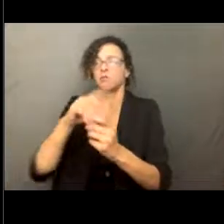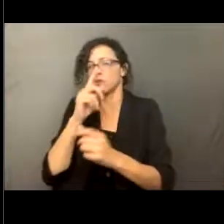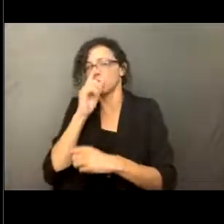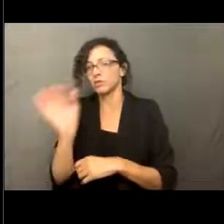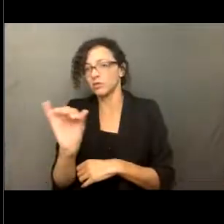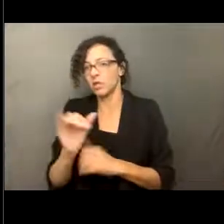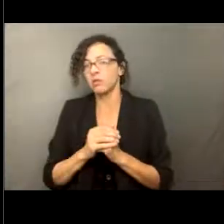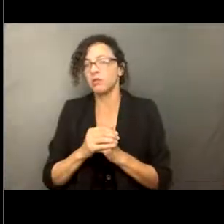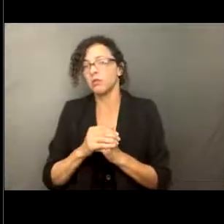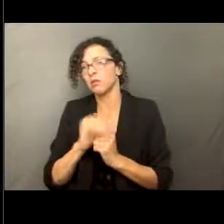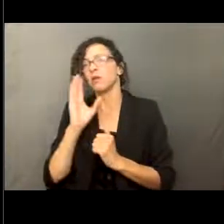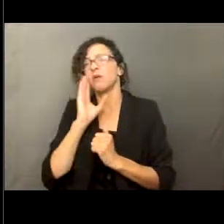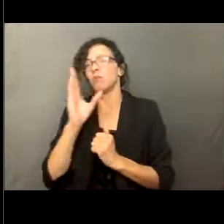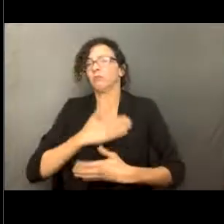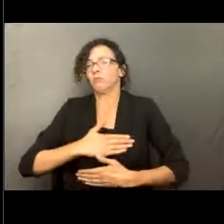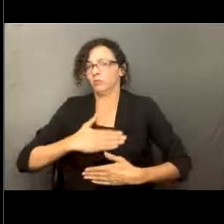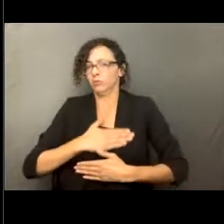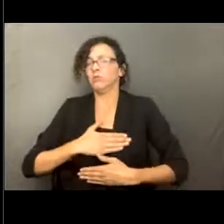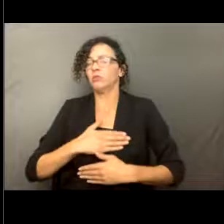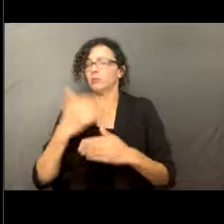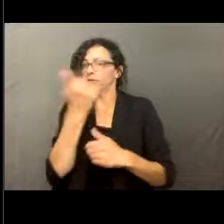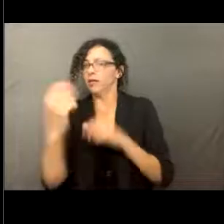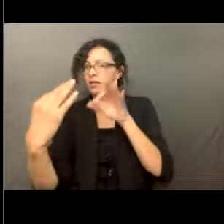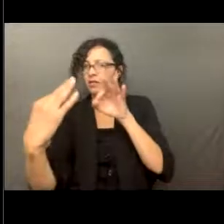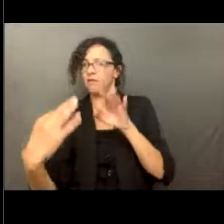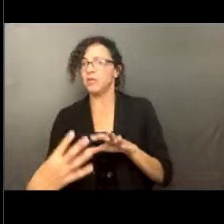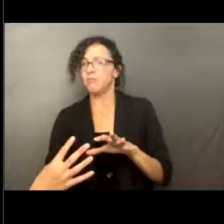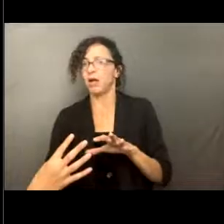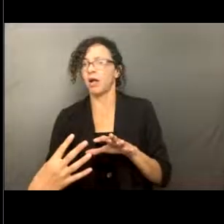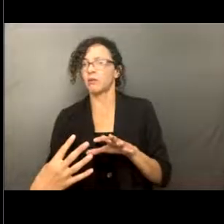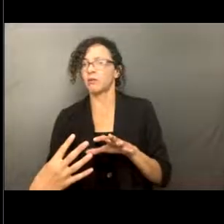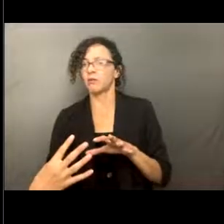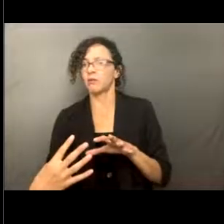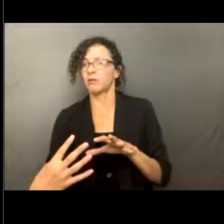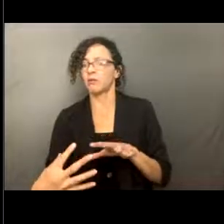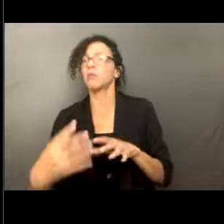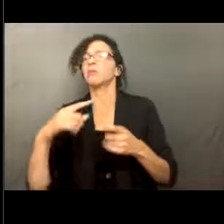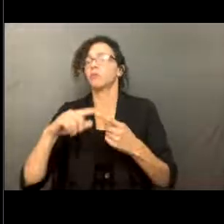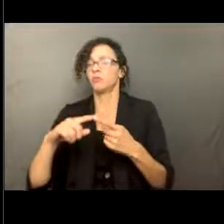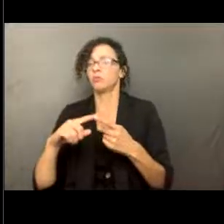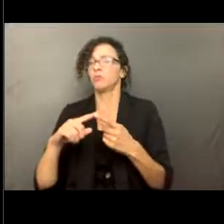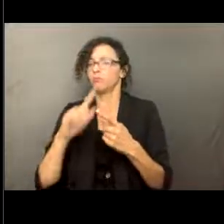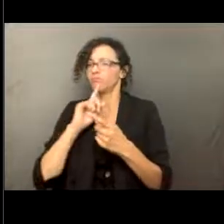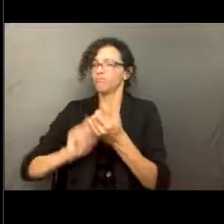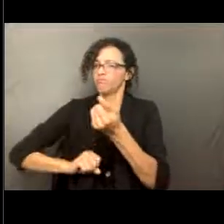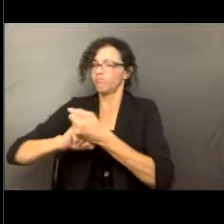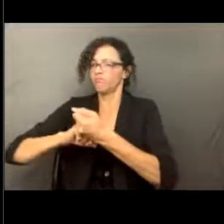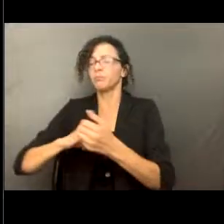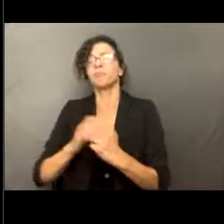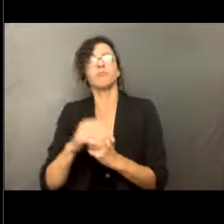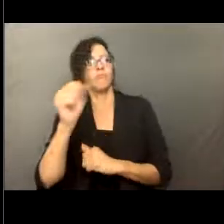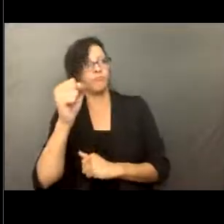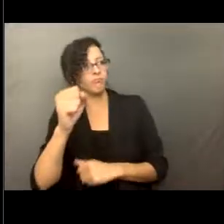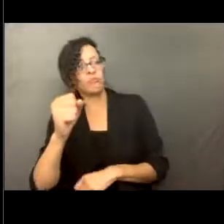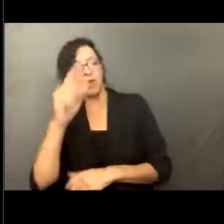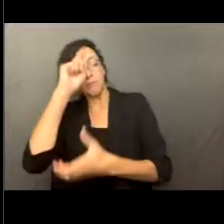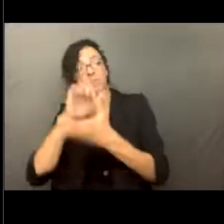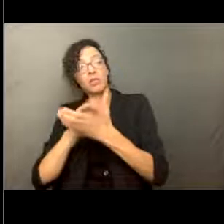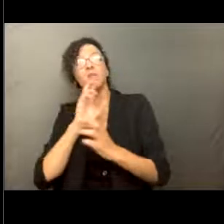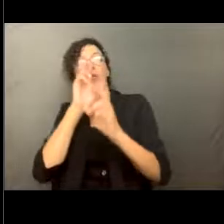back to us so that we can be supportive. Yeah, I think the report is going to document our process. I think that's something that our team is